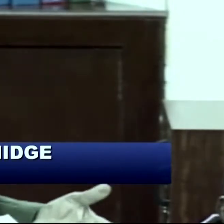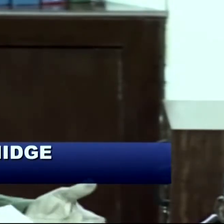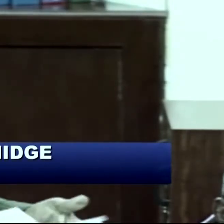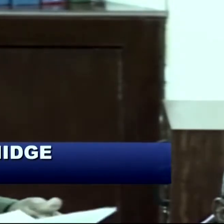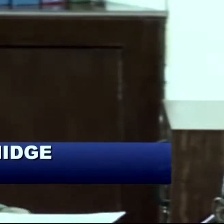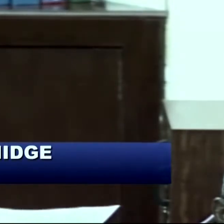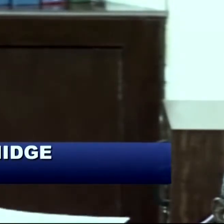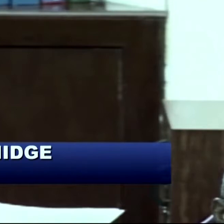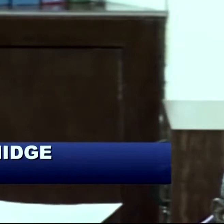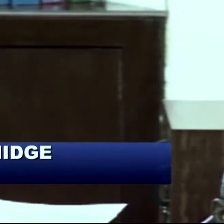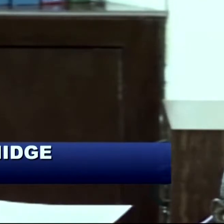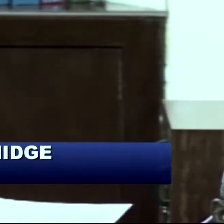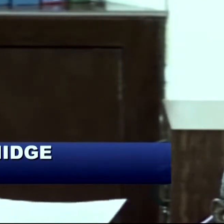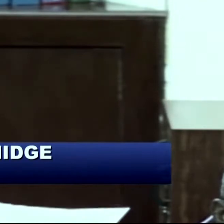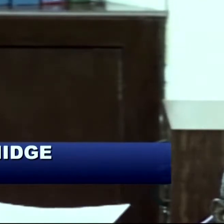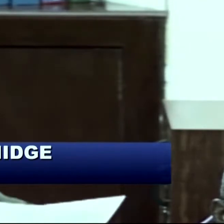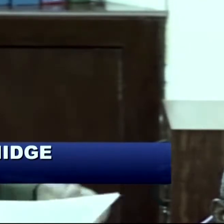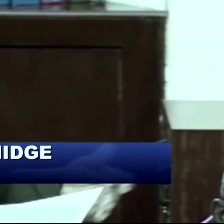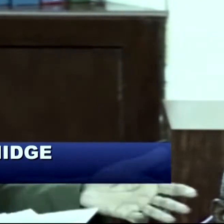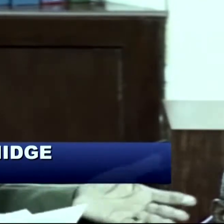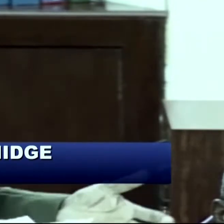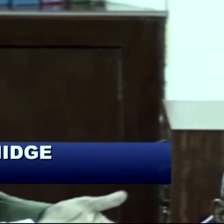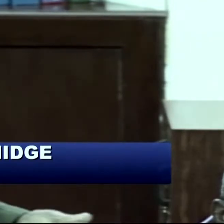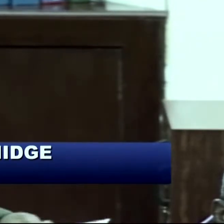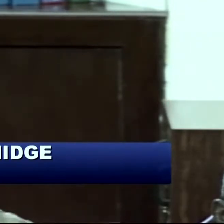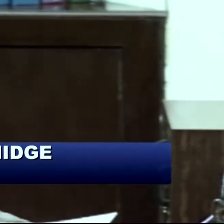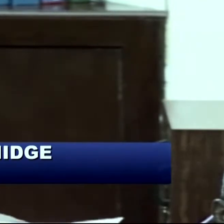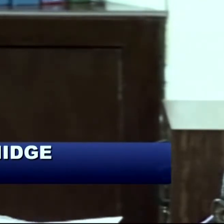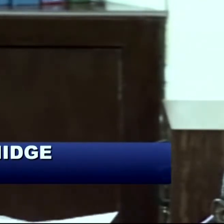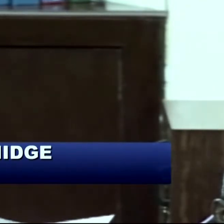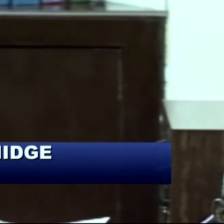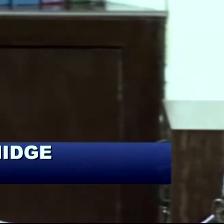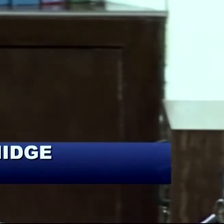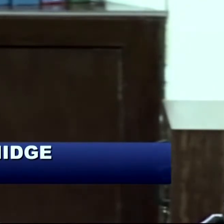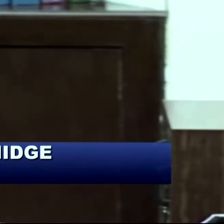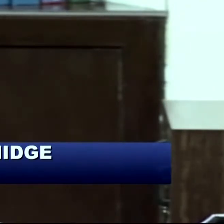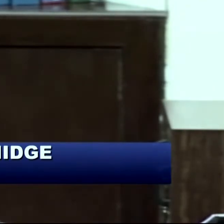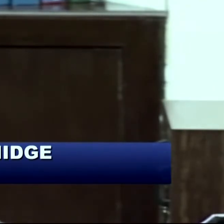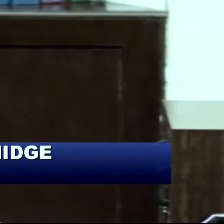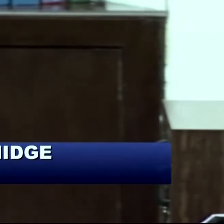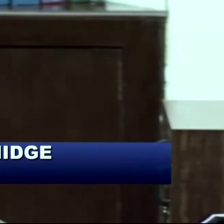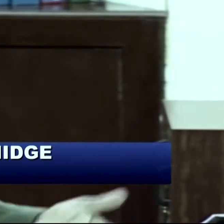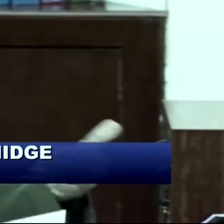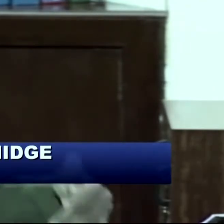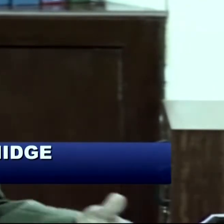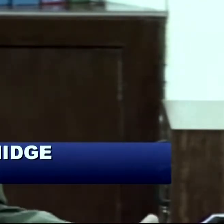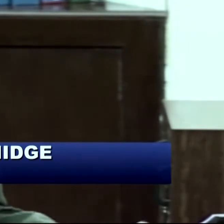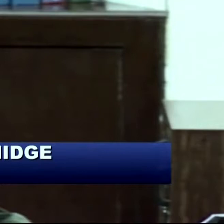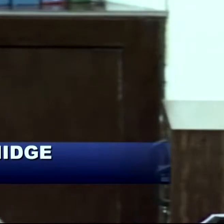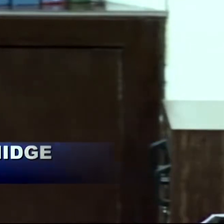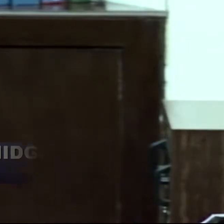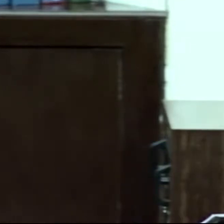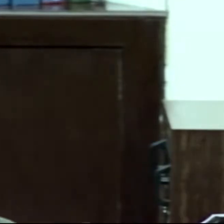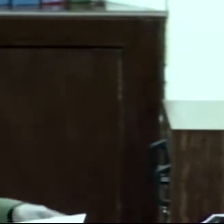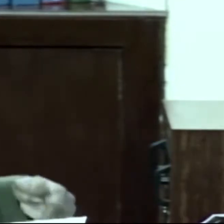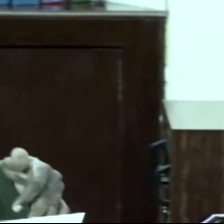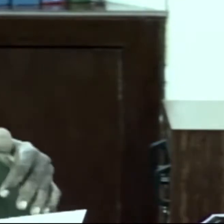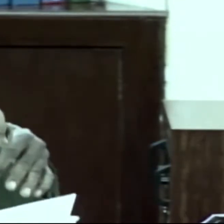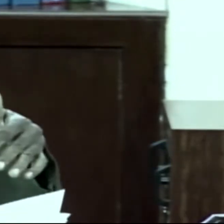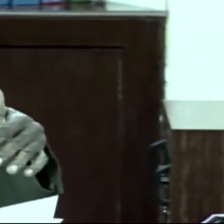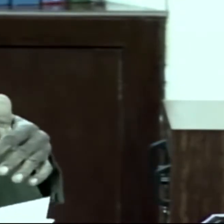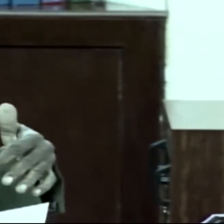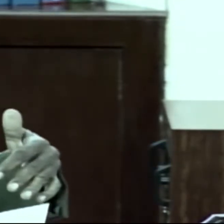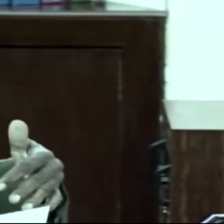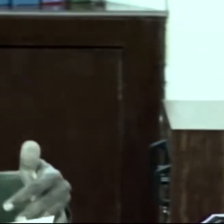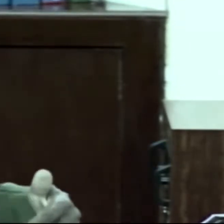of student applications, student visa applications that have to be dealt with. They still